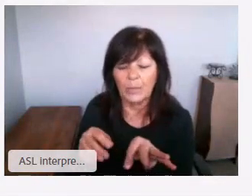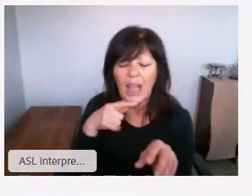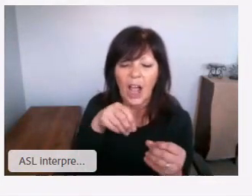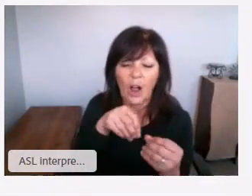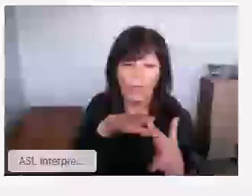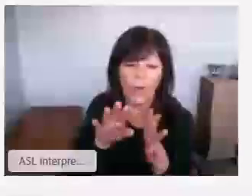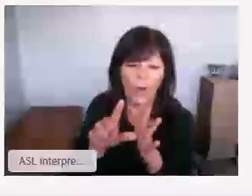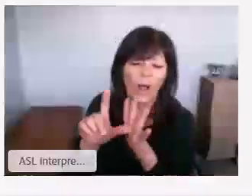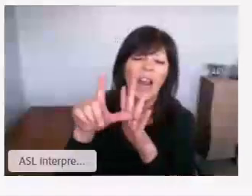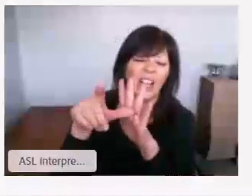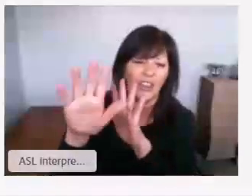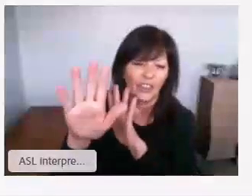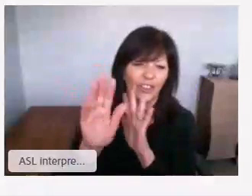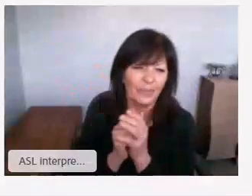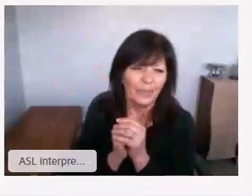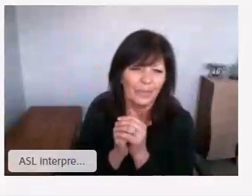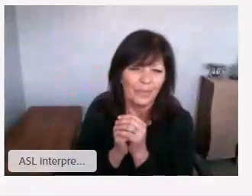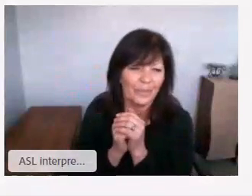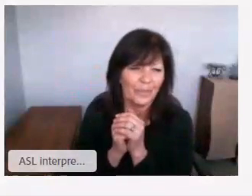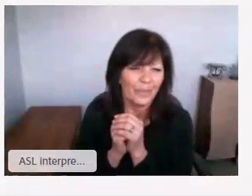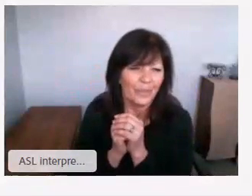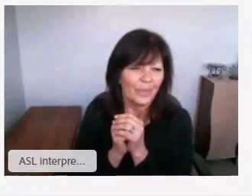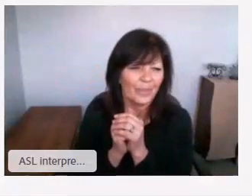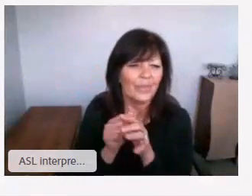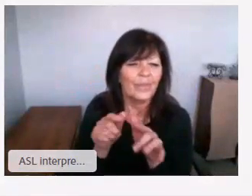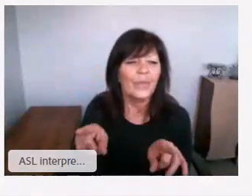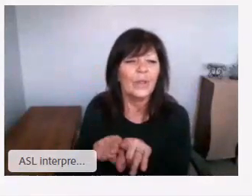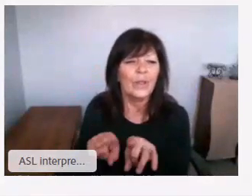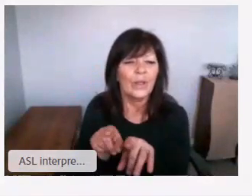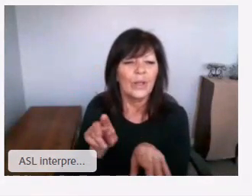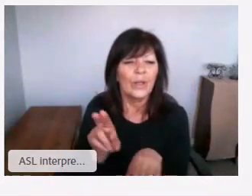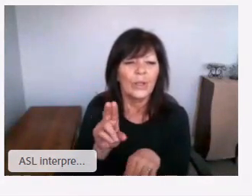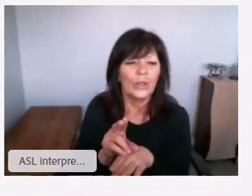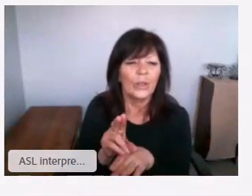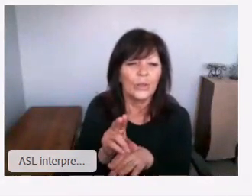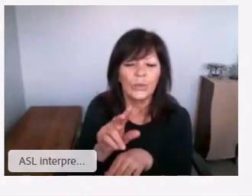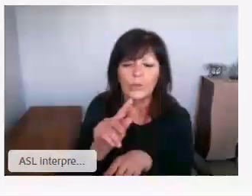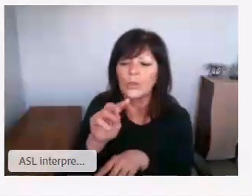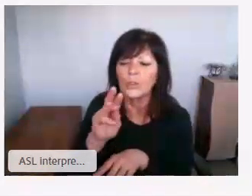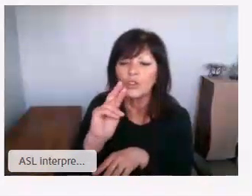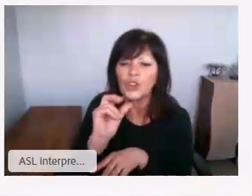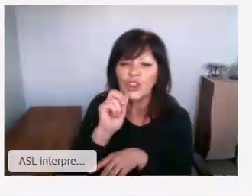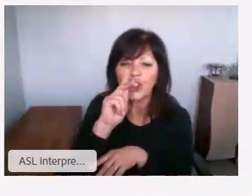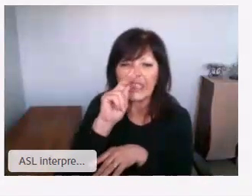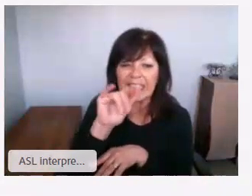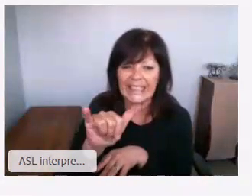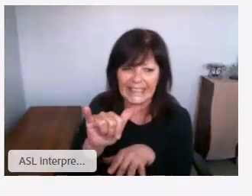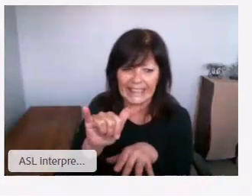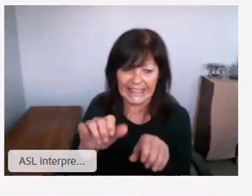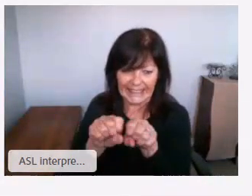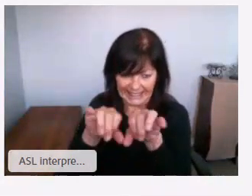later slide. We also used a turnkey system to acquire